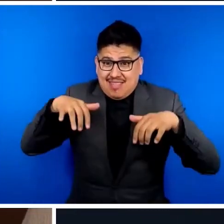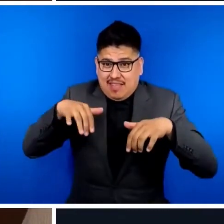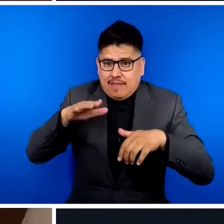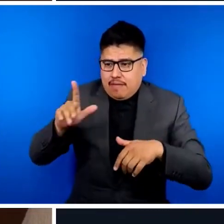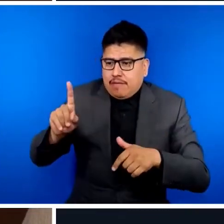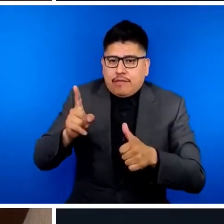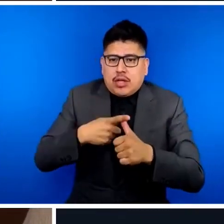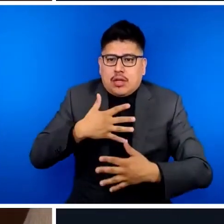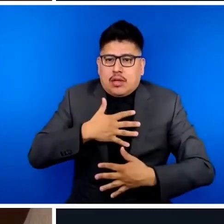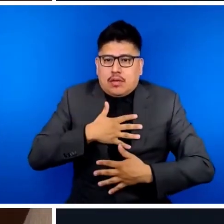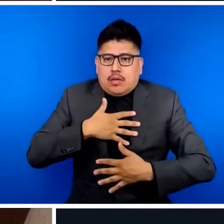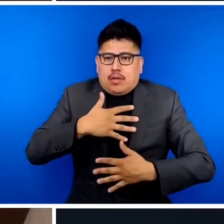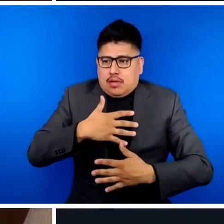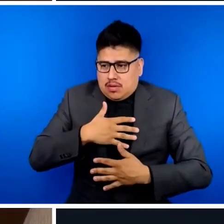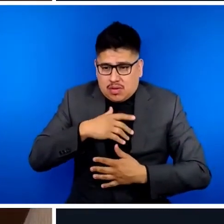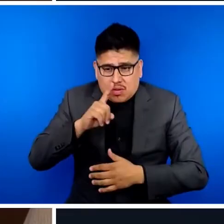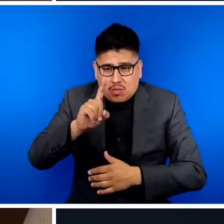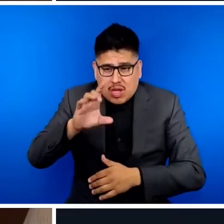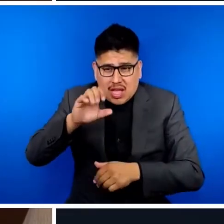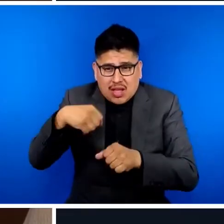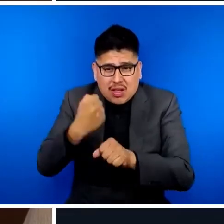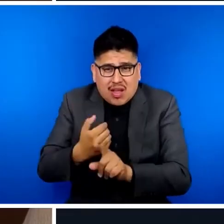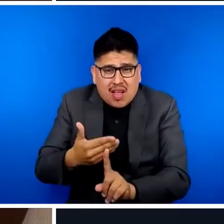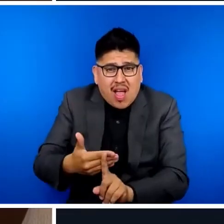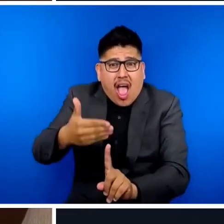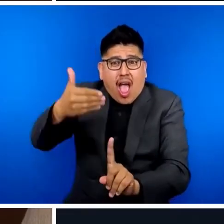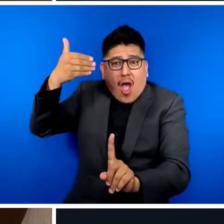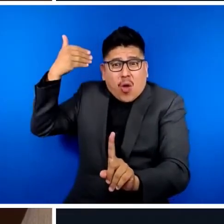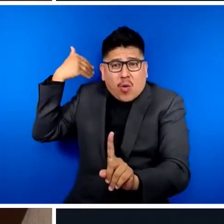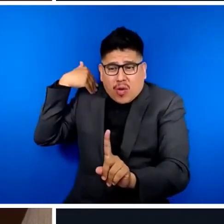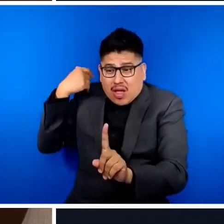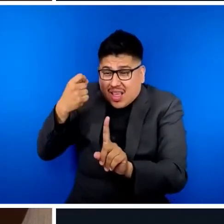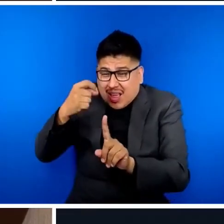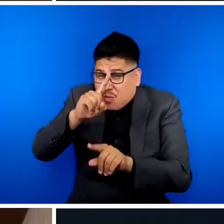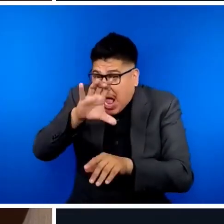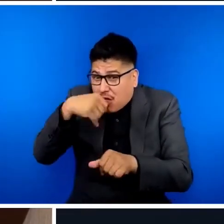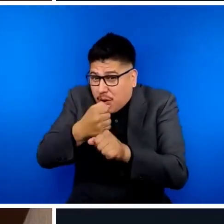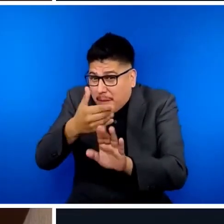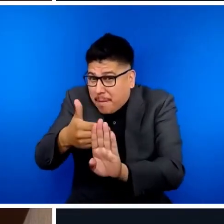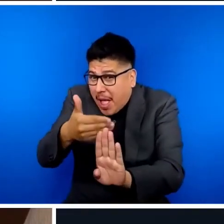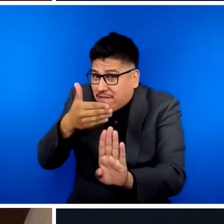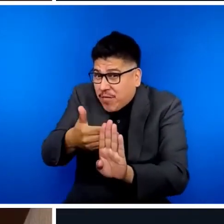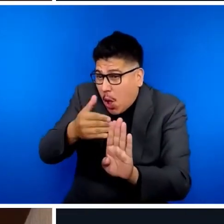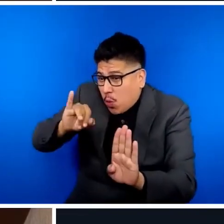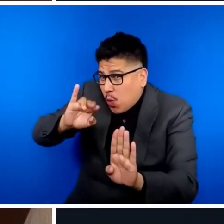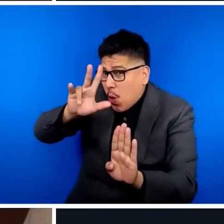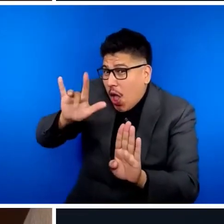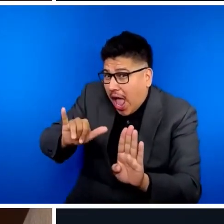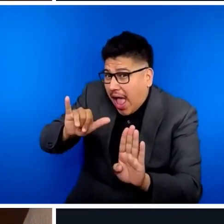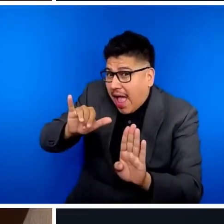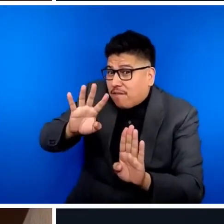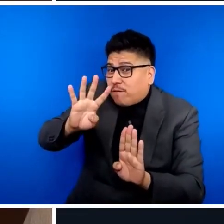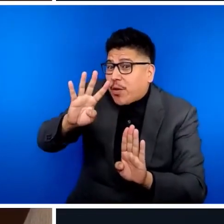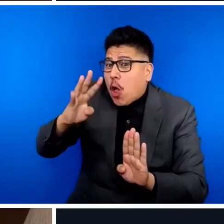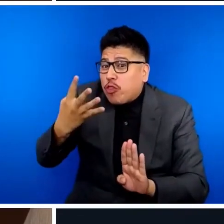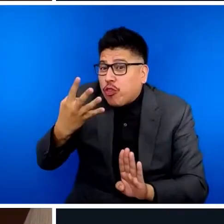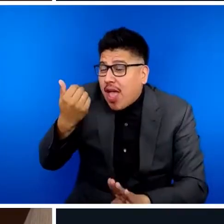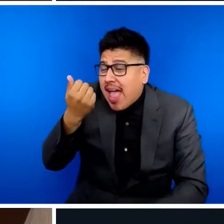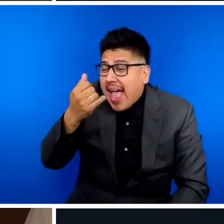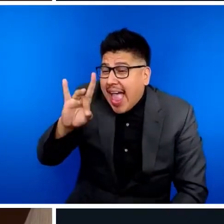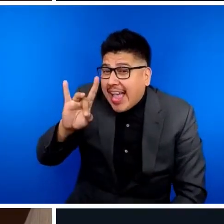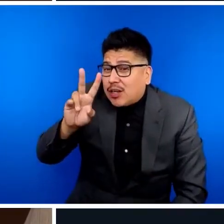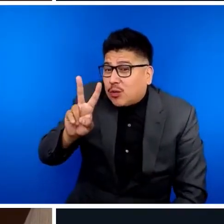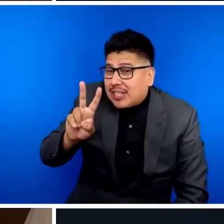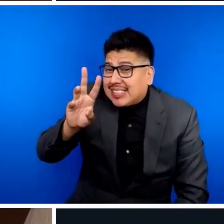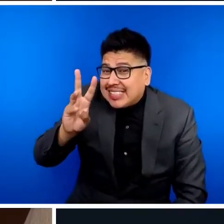ago, 100 years before that, on July 4th, 1826, the author of the